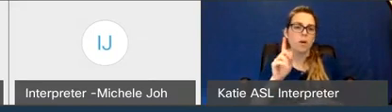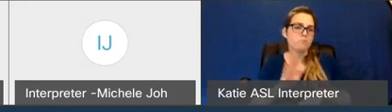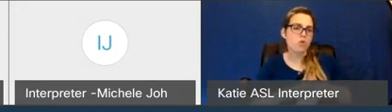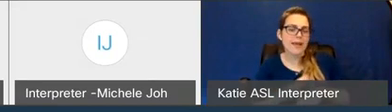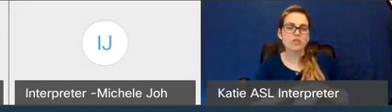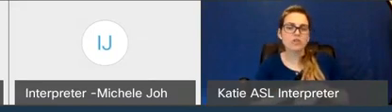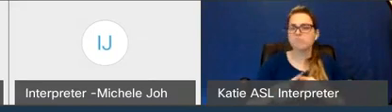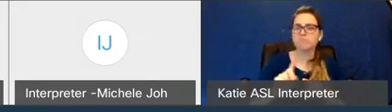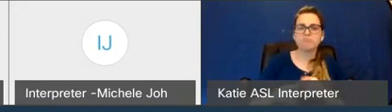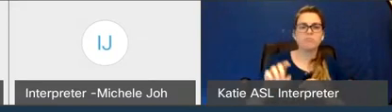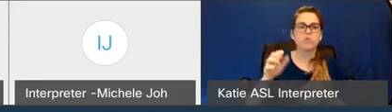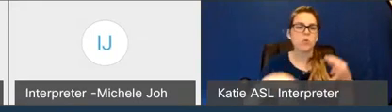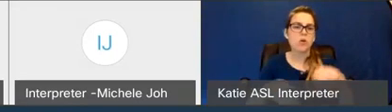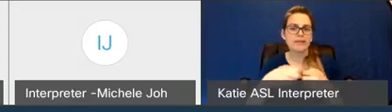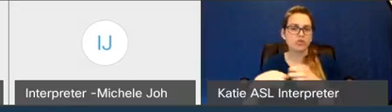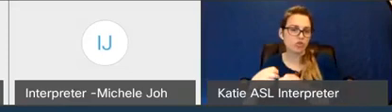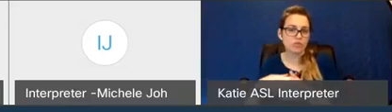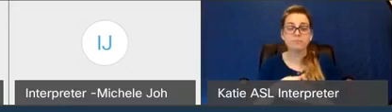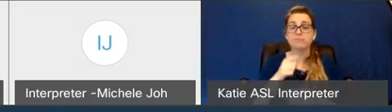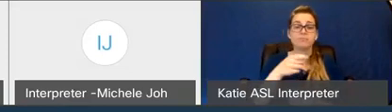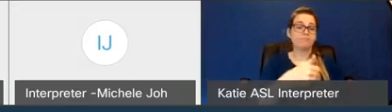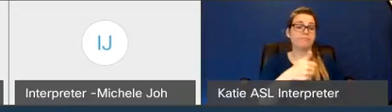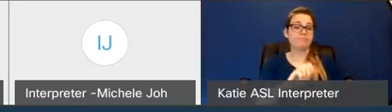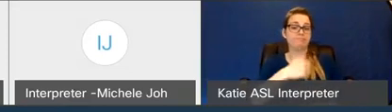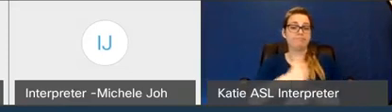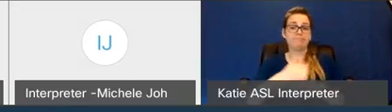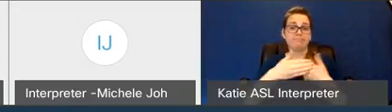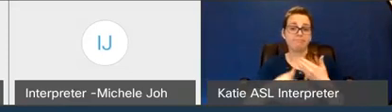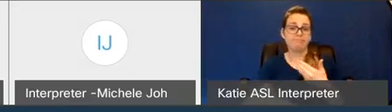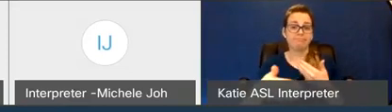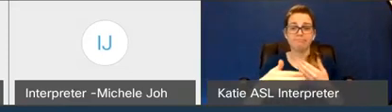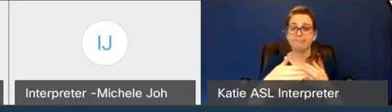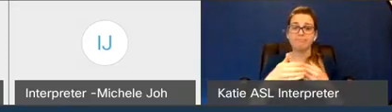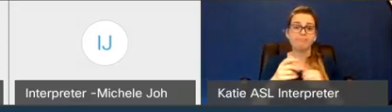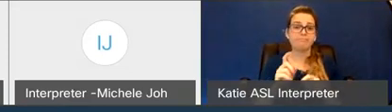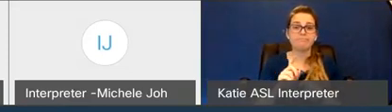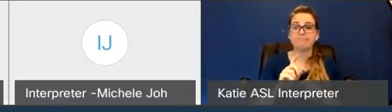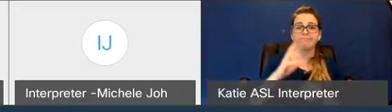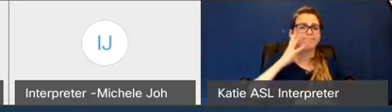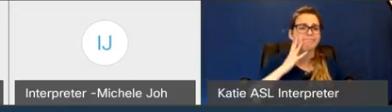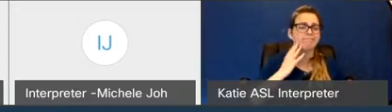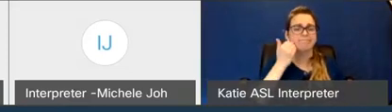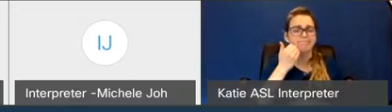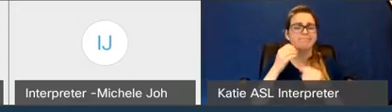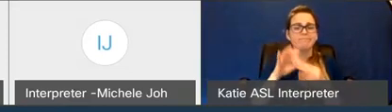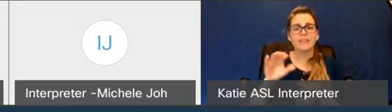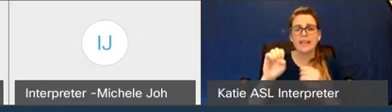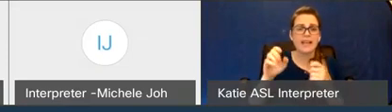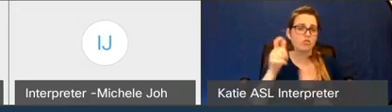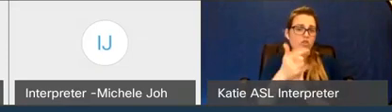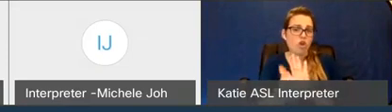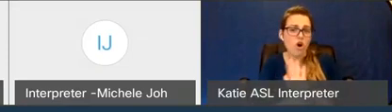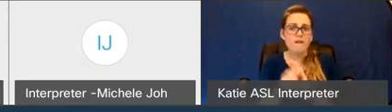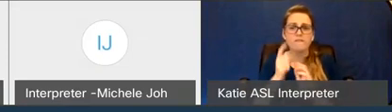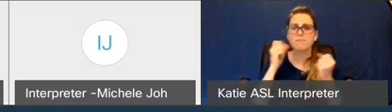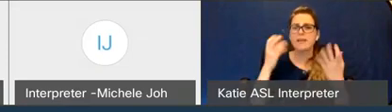Meyer established and maintains a national webliography of case law on constitutional and other legal issues